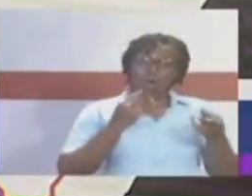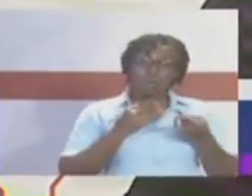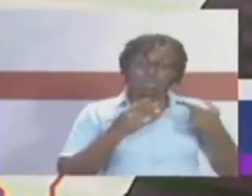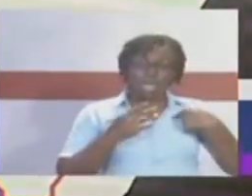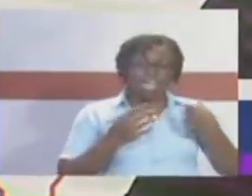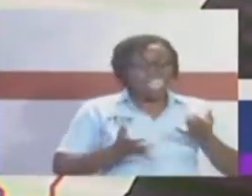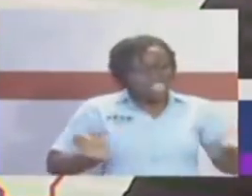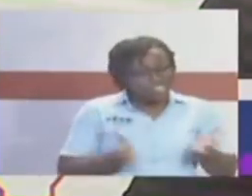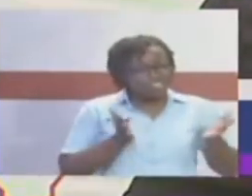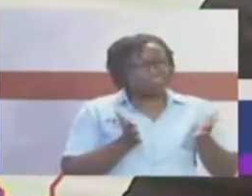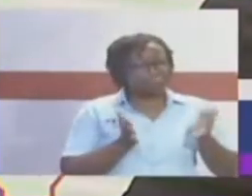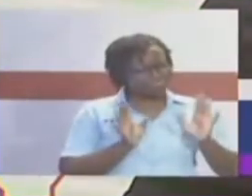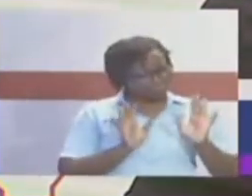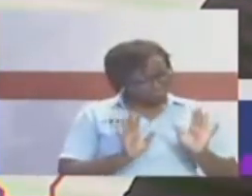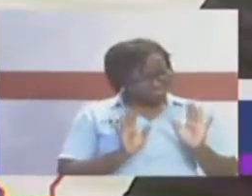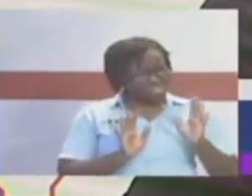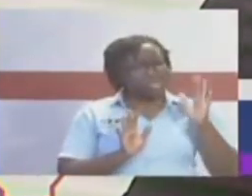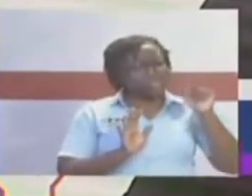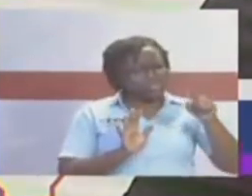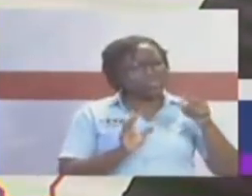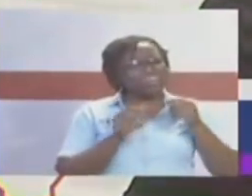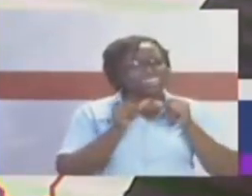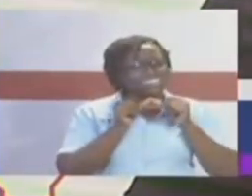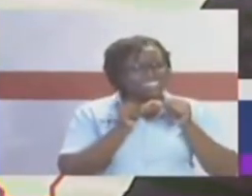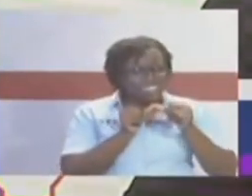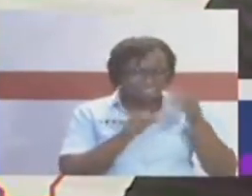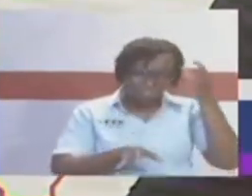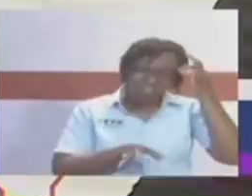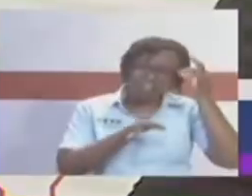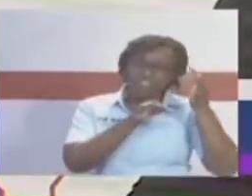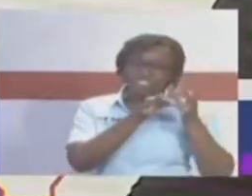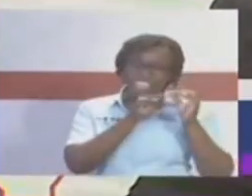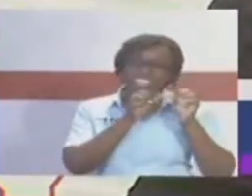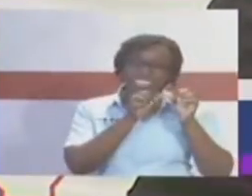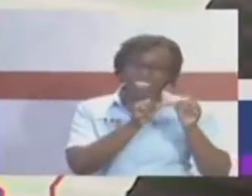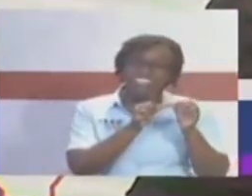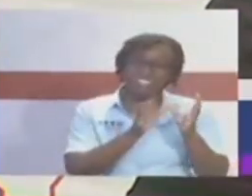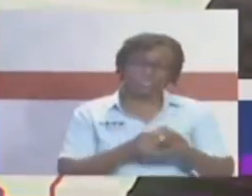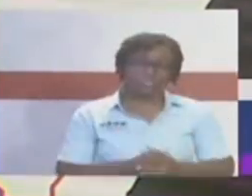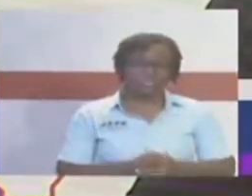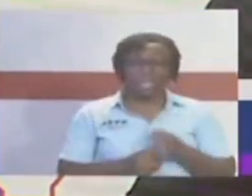was getting there and to keep the faith. As I continued my evening